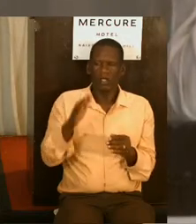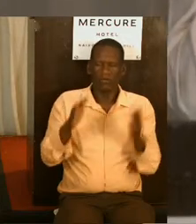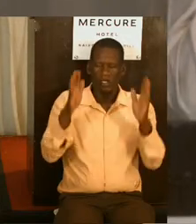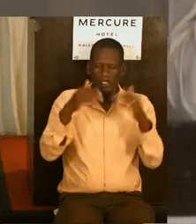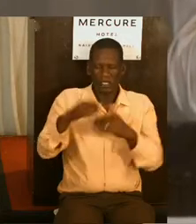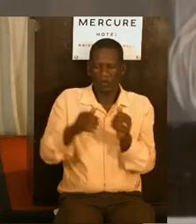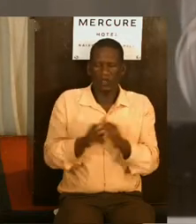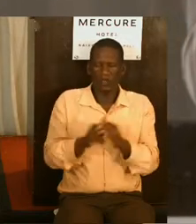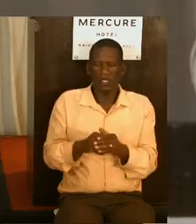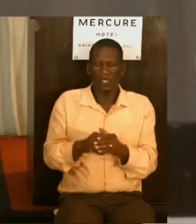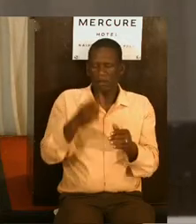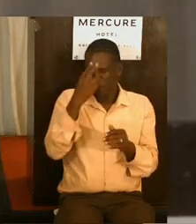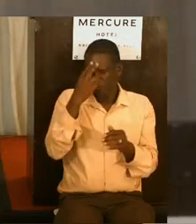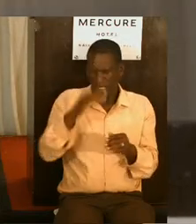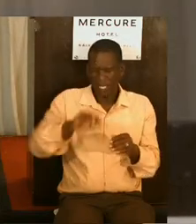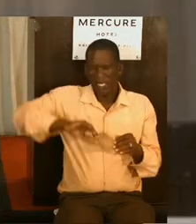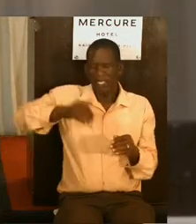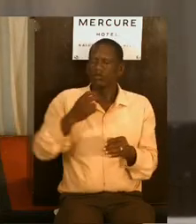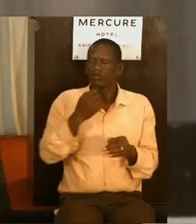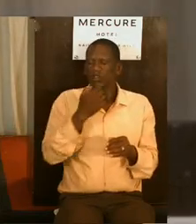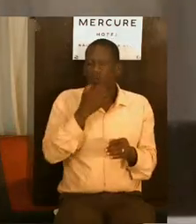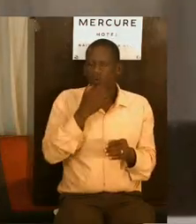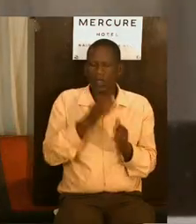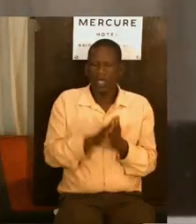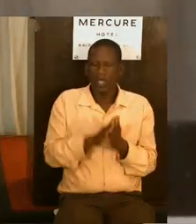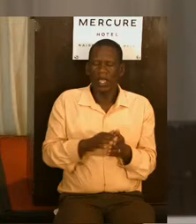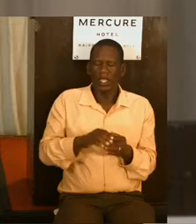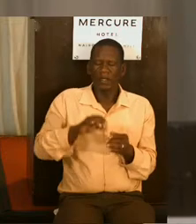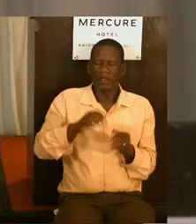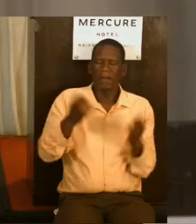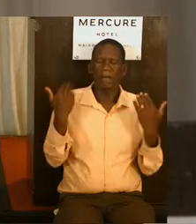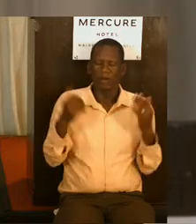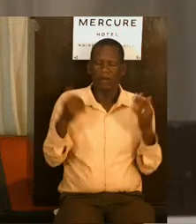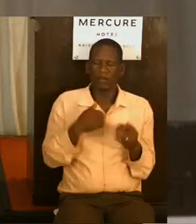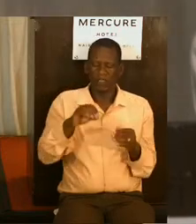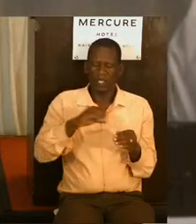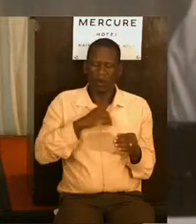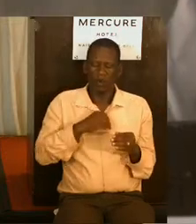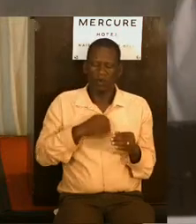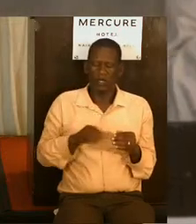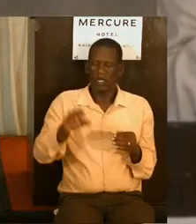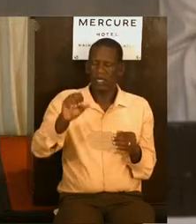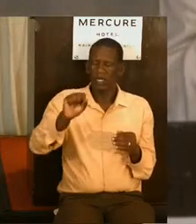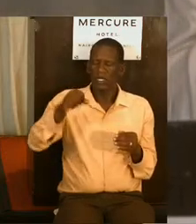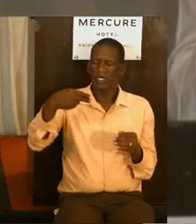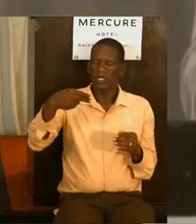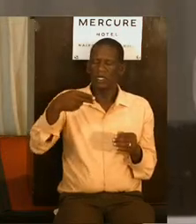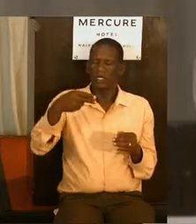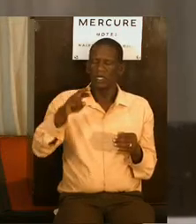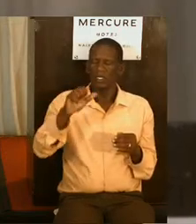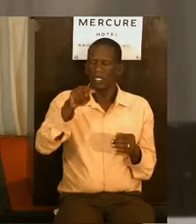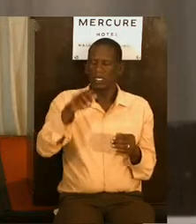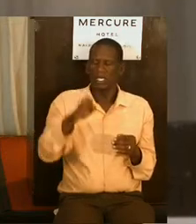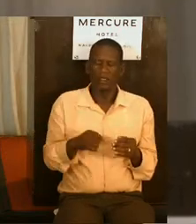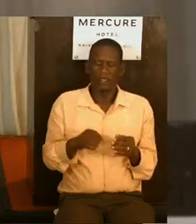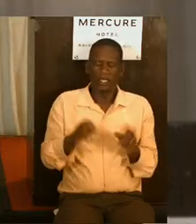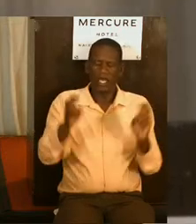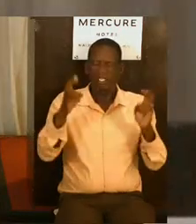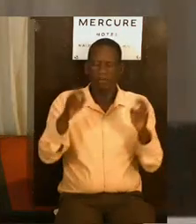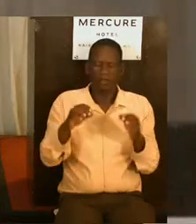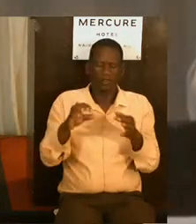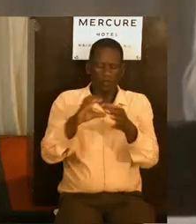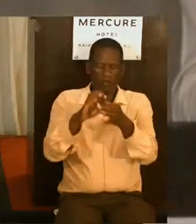Maasai the lakes with the low and then during JK and meru they have their own Shrine so the aspect of culture